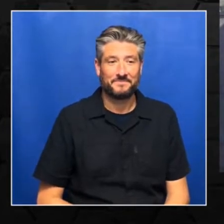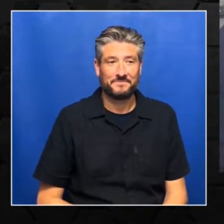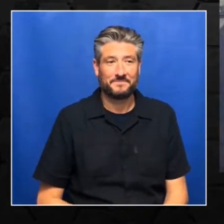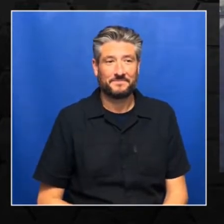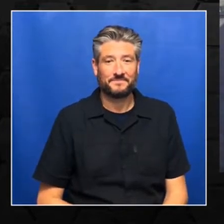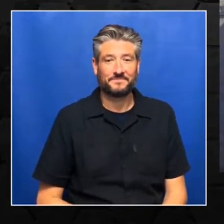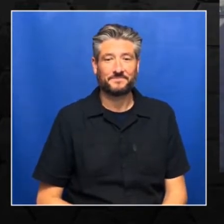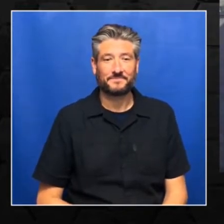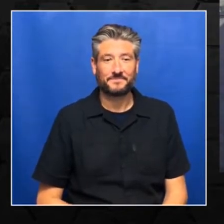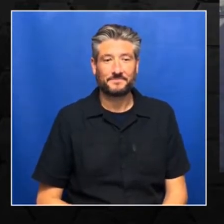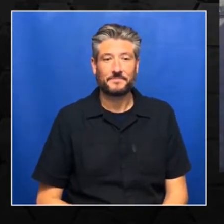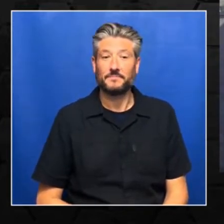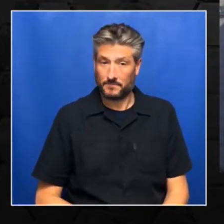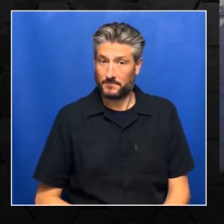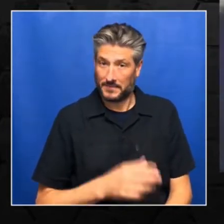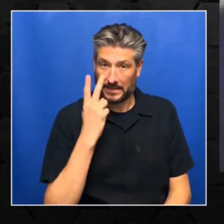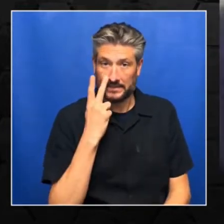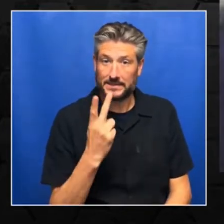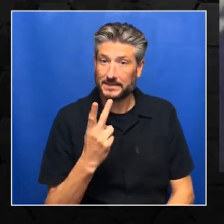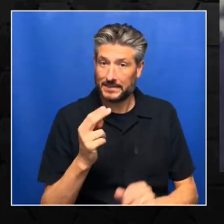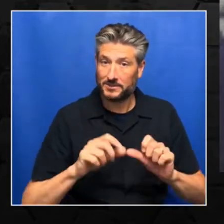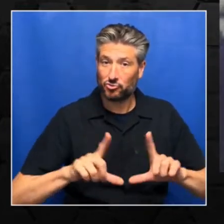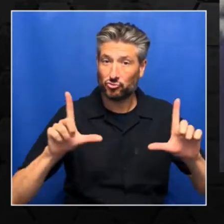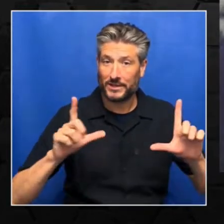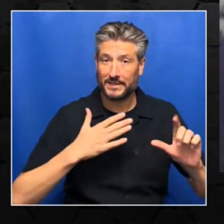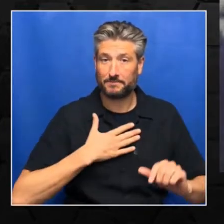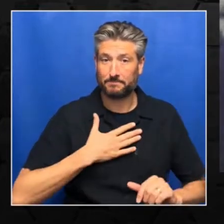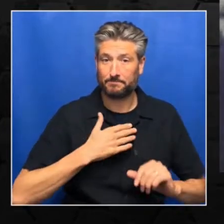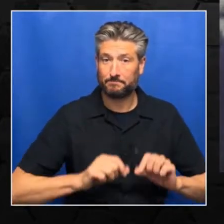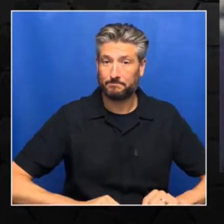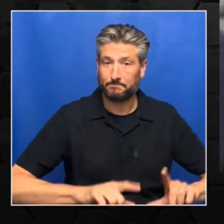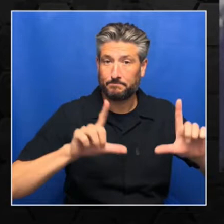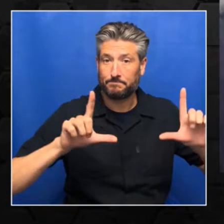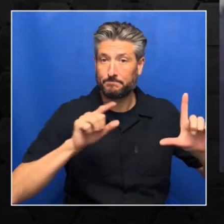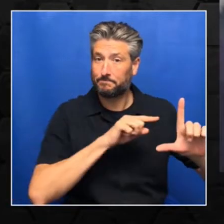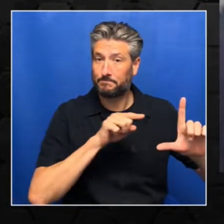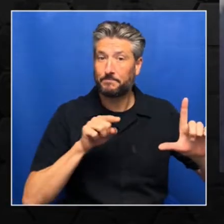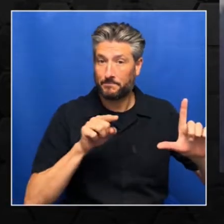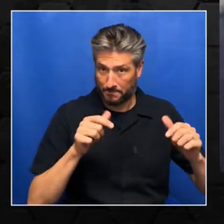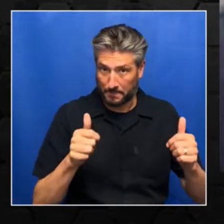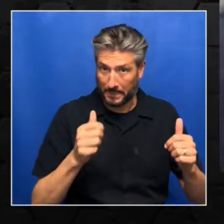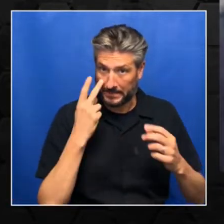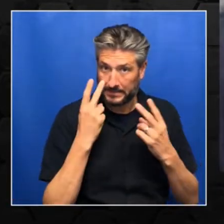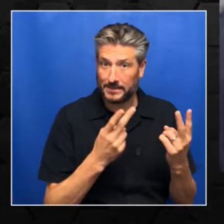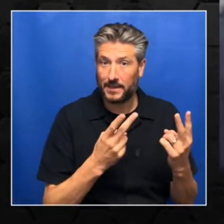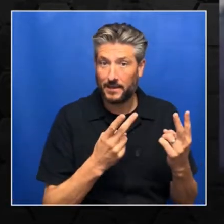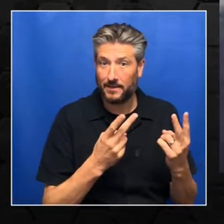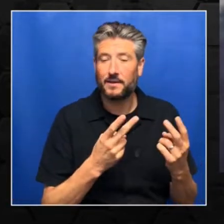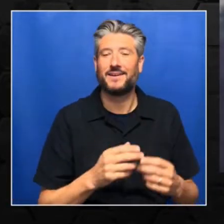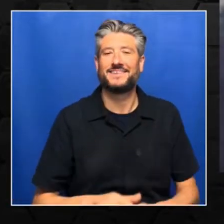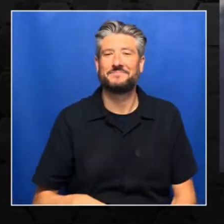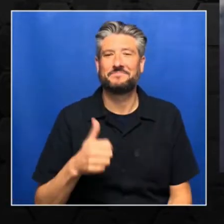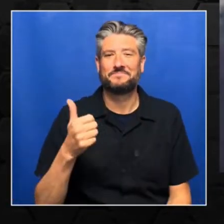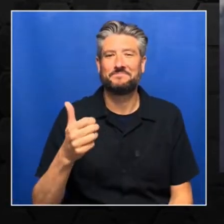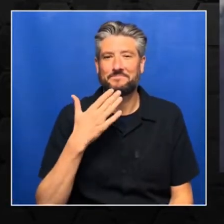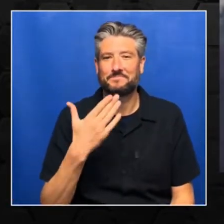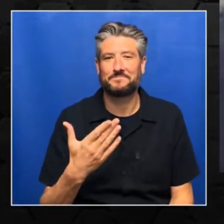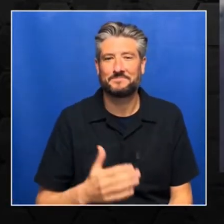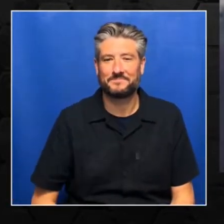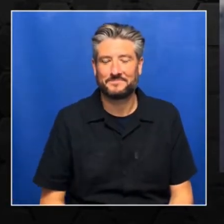Is my screen visible? Yes, it's visible. Okay, thank you.